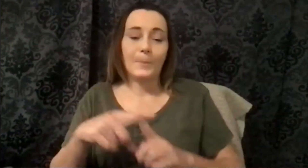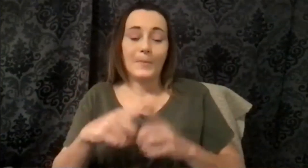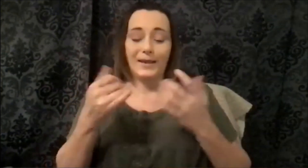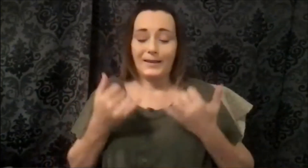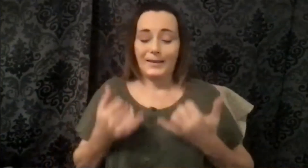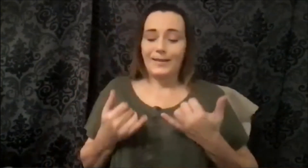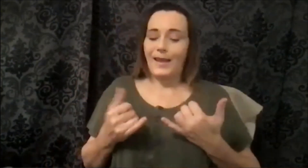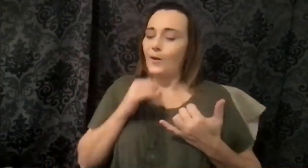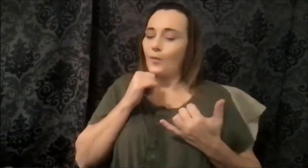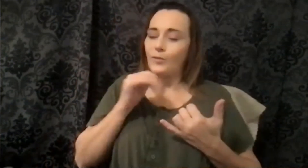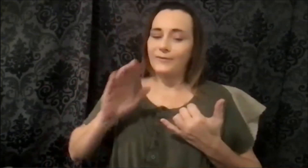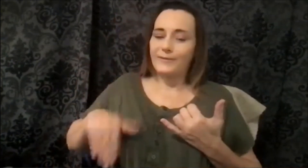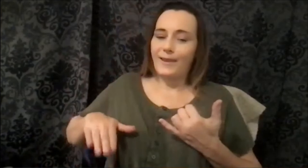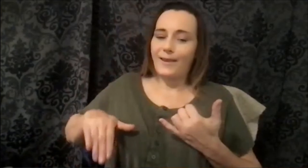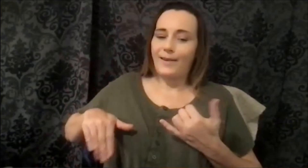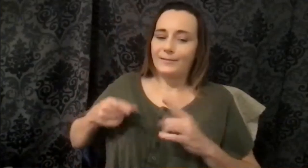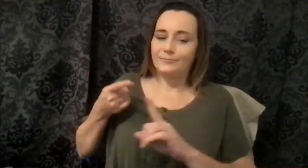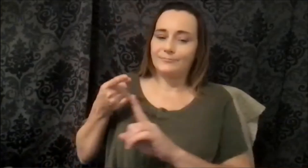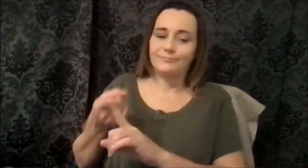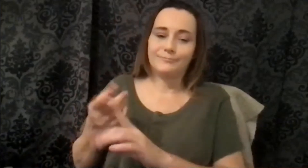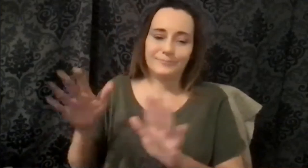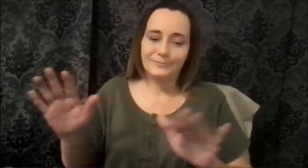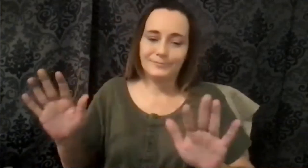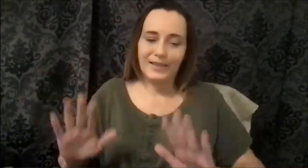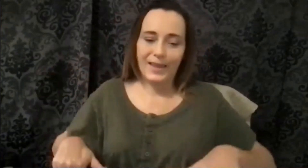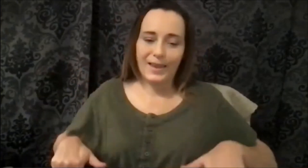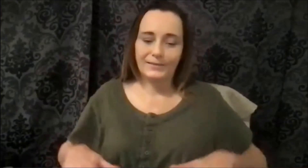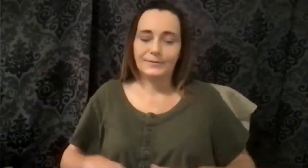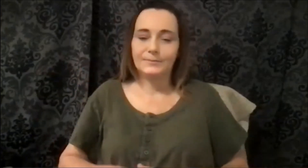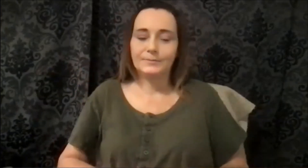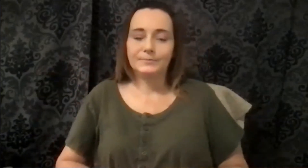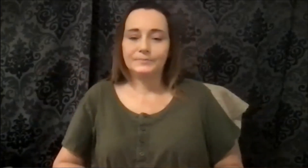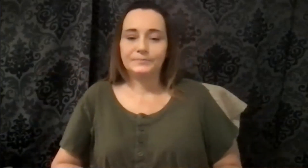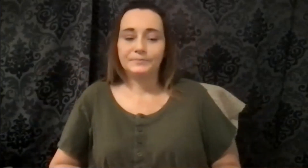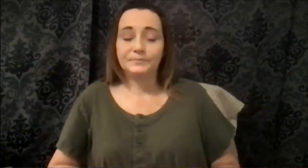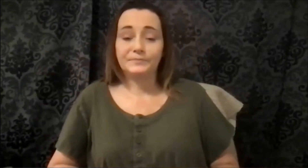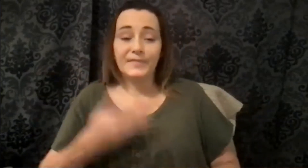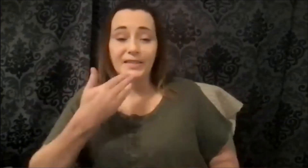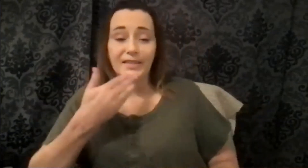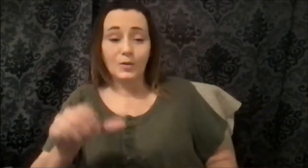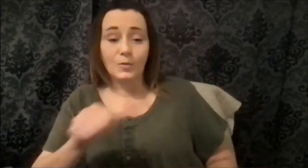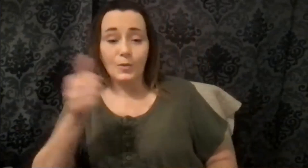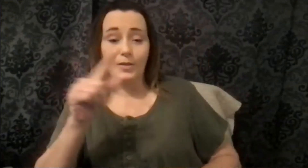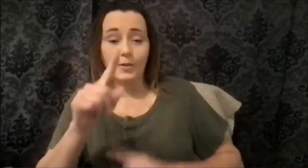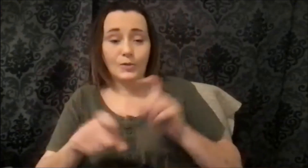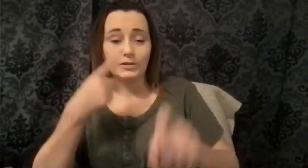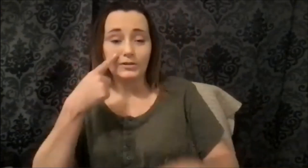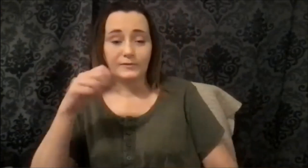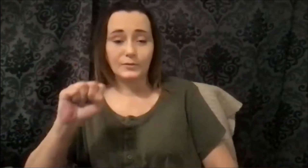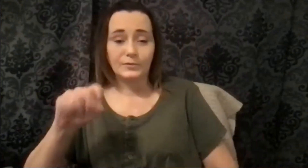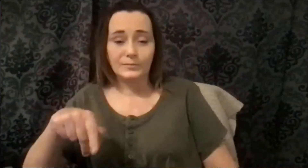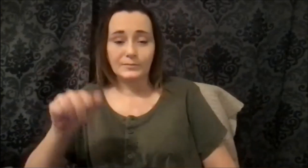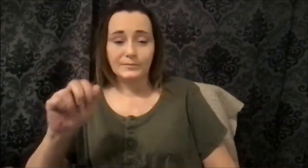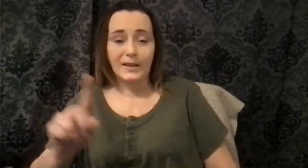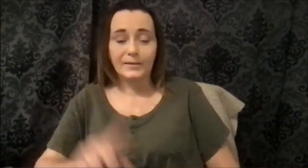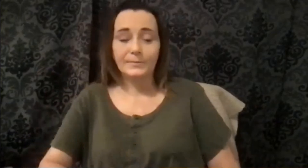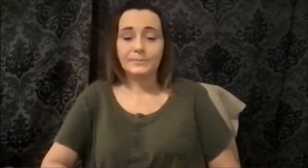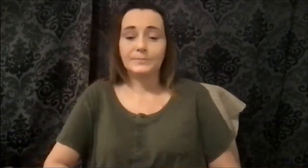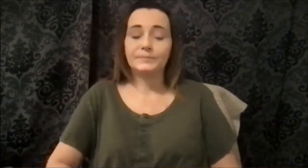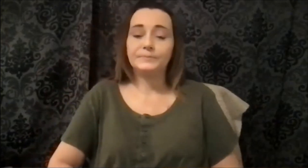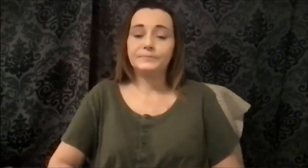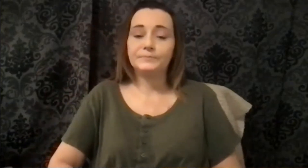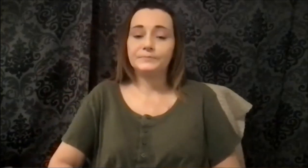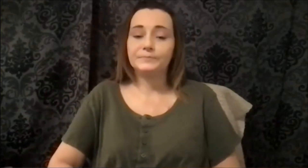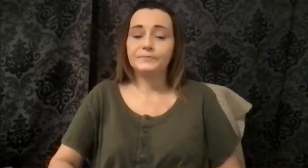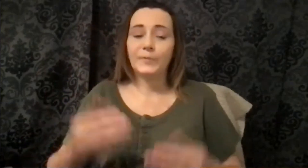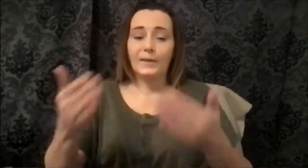got to that point yet. Okay, thank you. Are there any other questions on SPAD? All right, thank you very much. We'll go